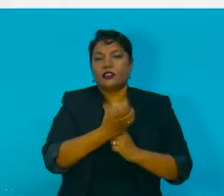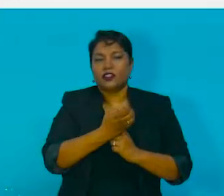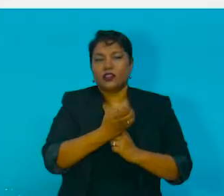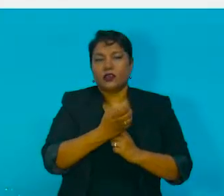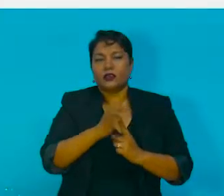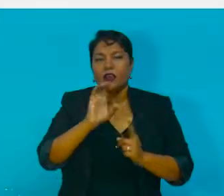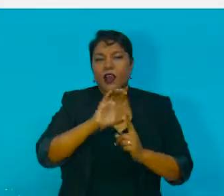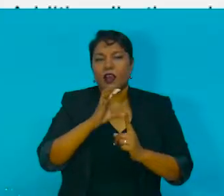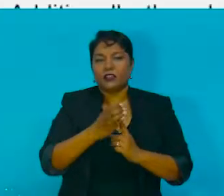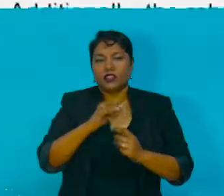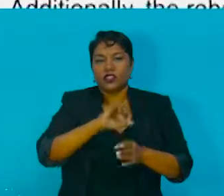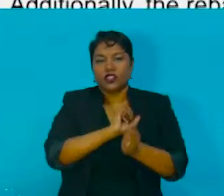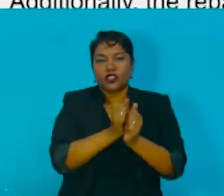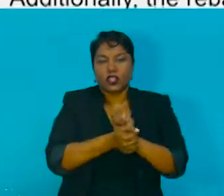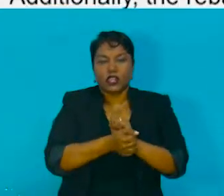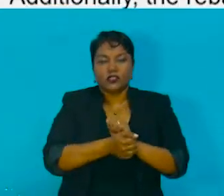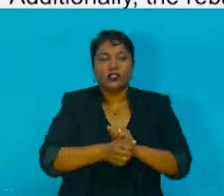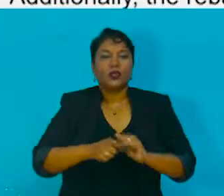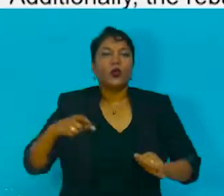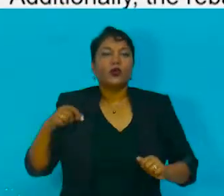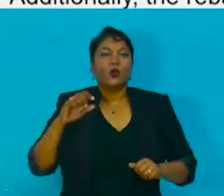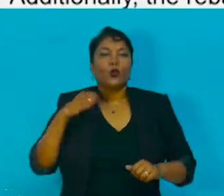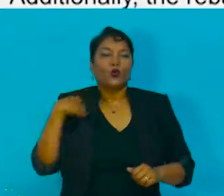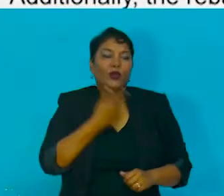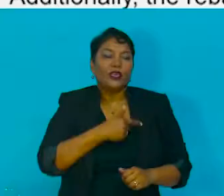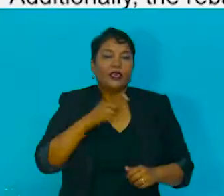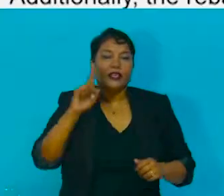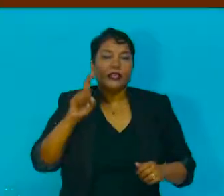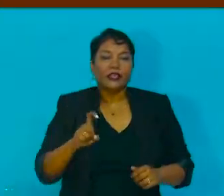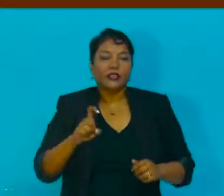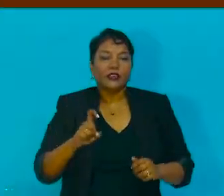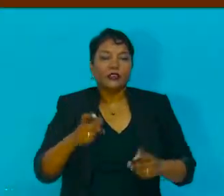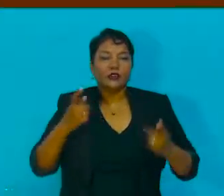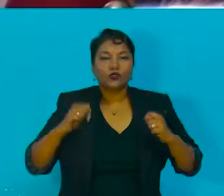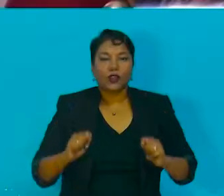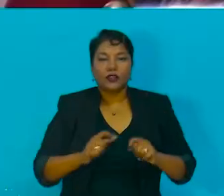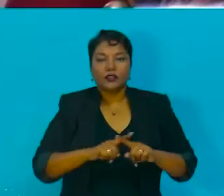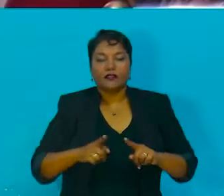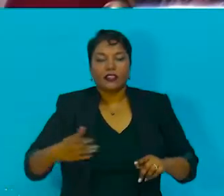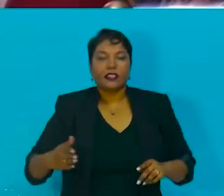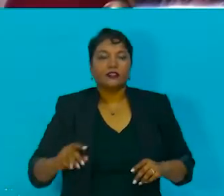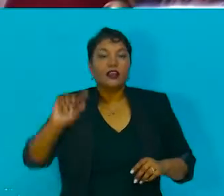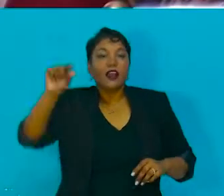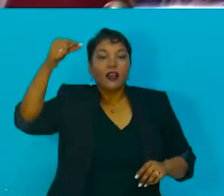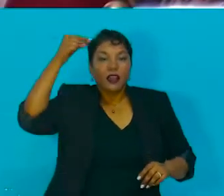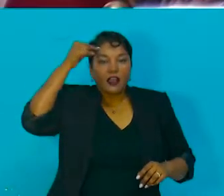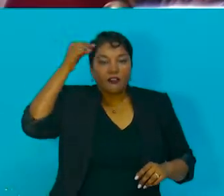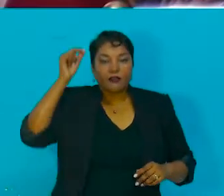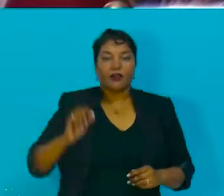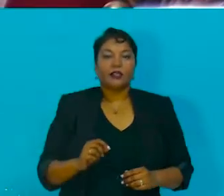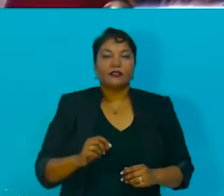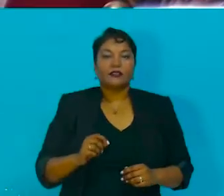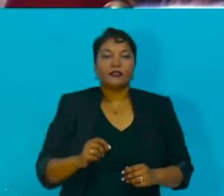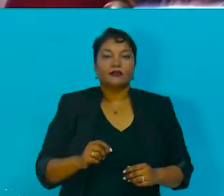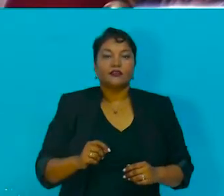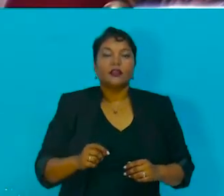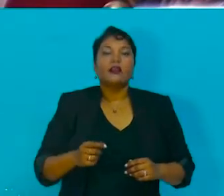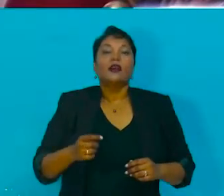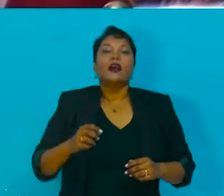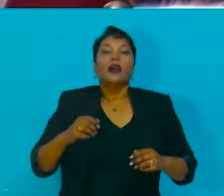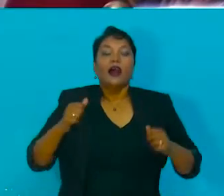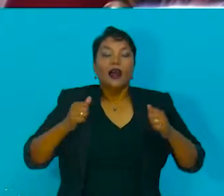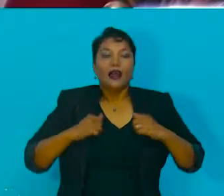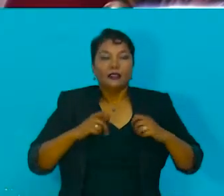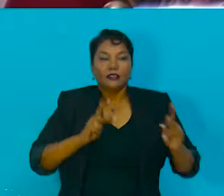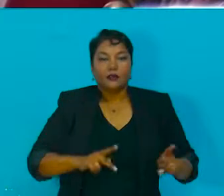main consumers. There are incentives that help make the transition easier. Government incentives, well, I spoke to the Finance Act